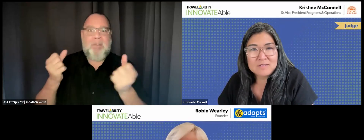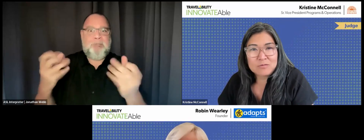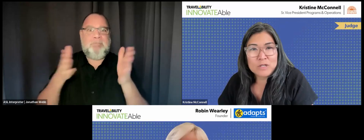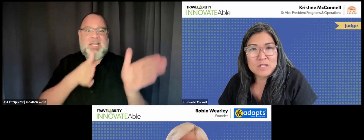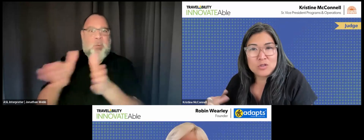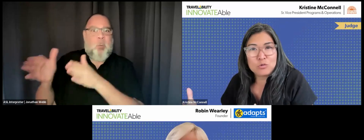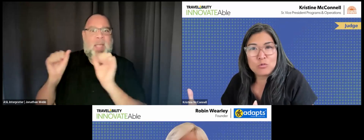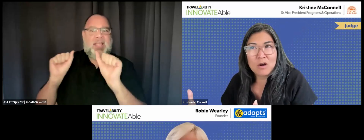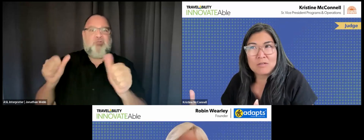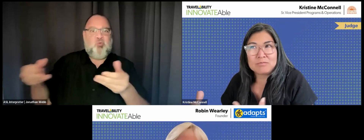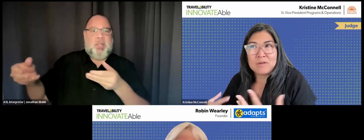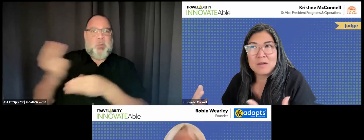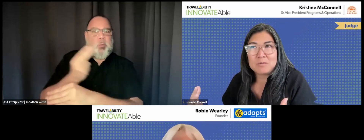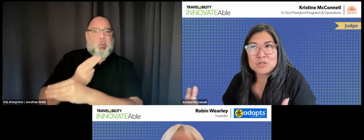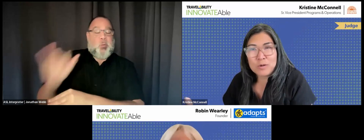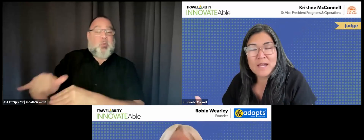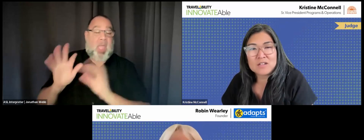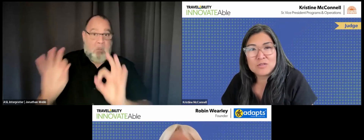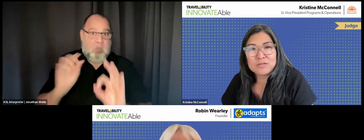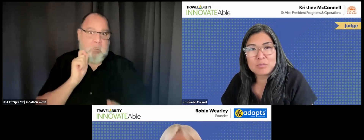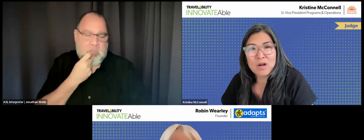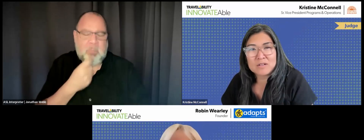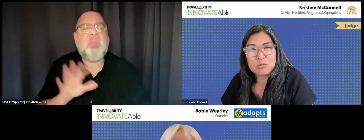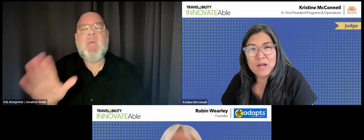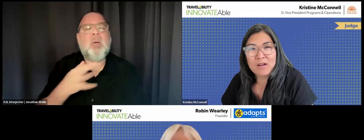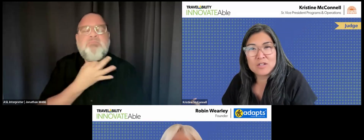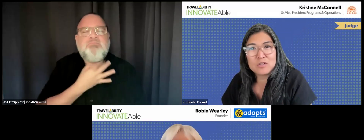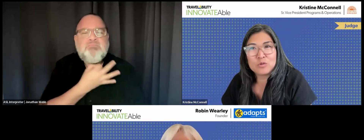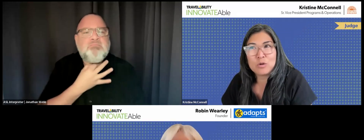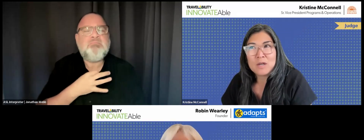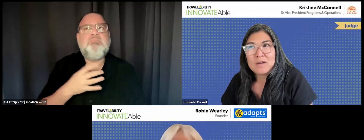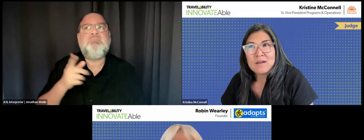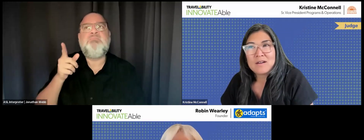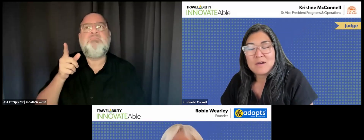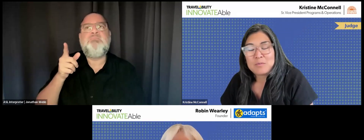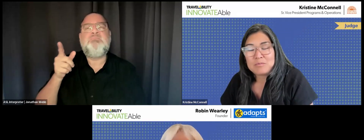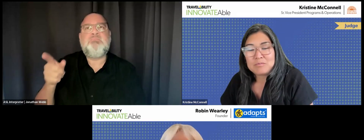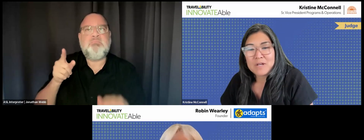like is when you are showing how to use the product, how do you